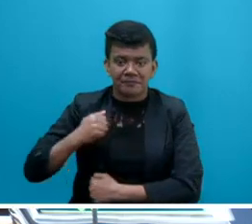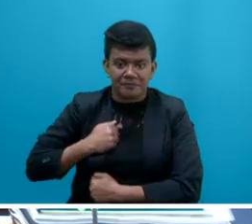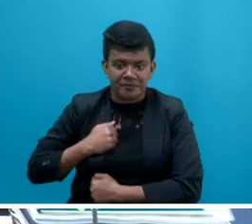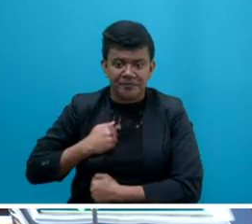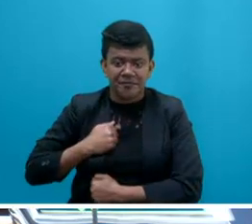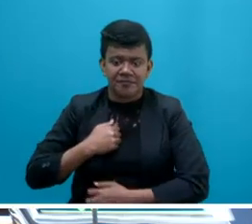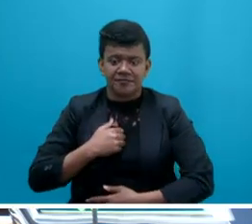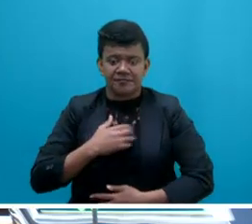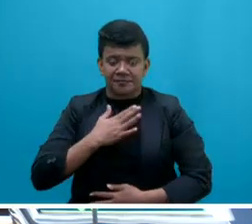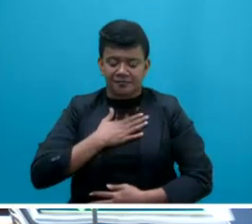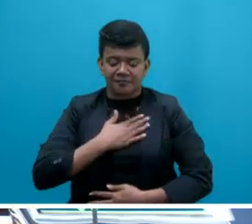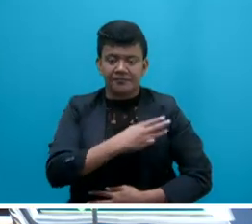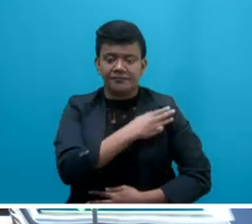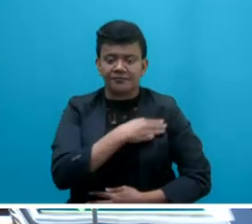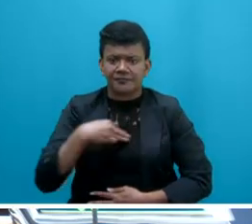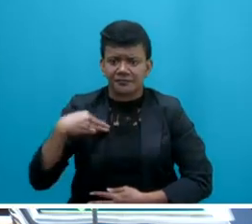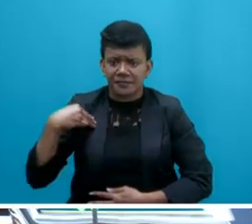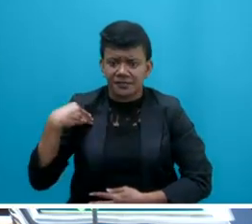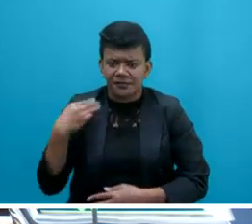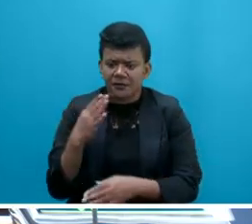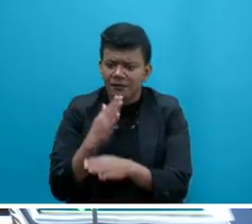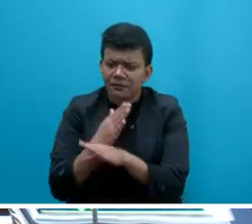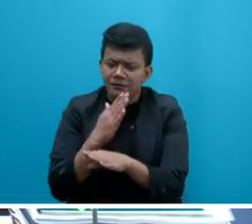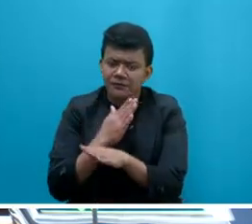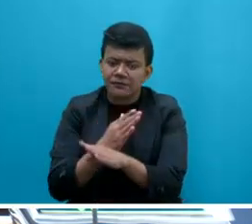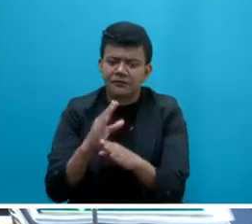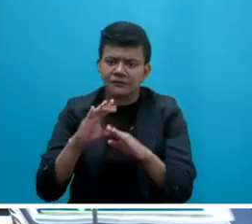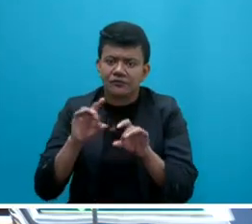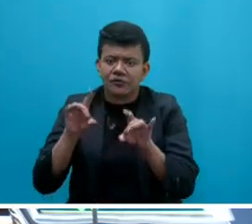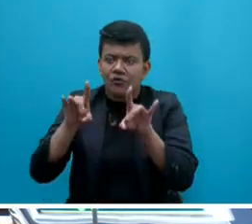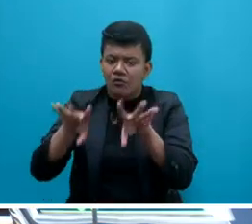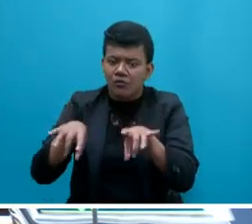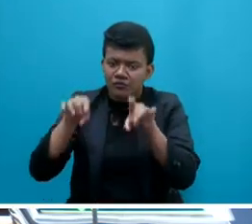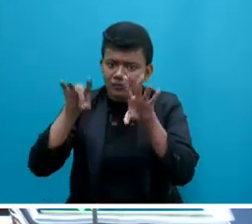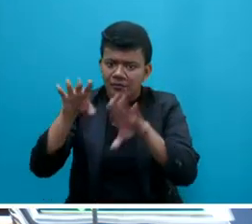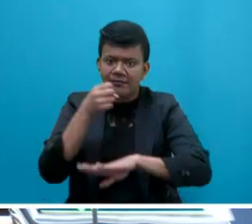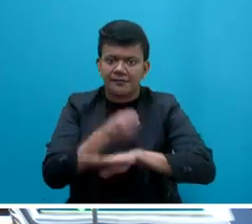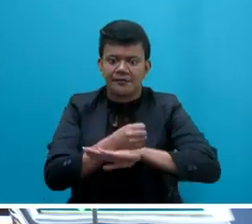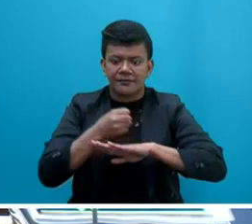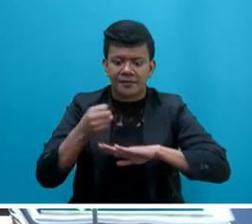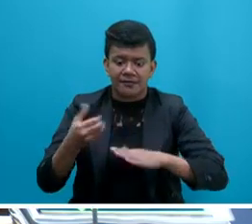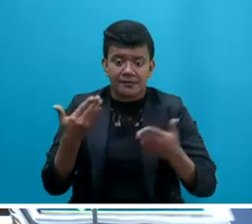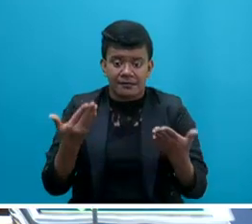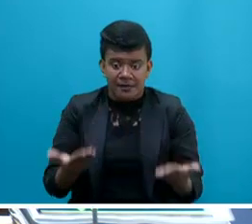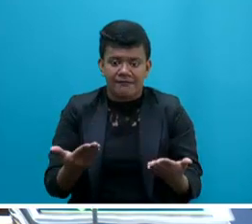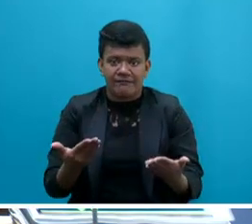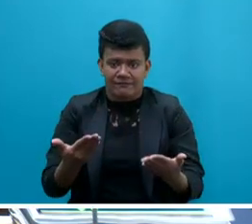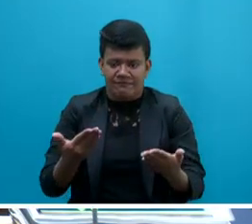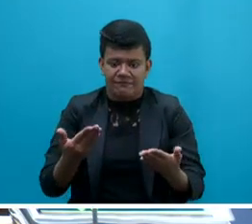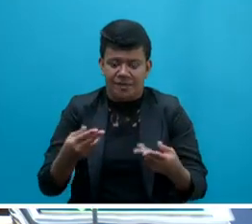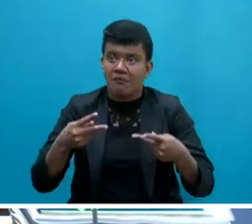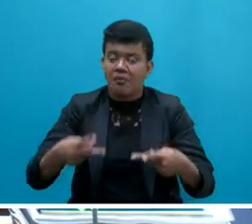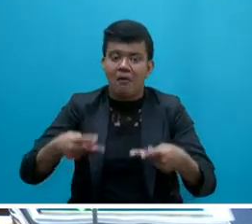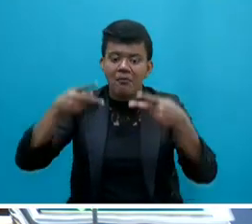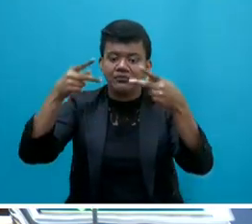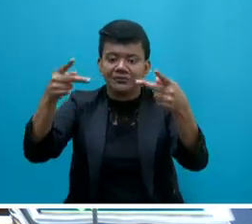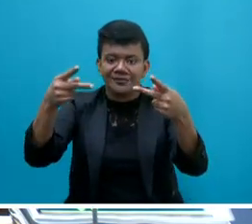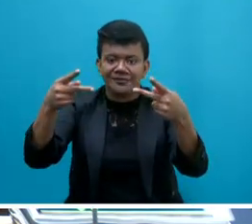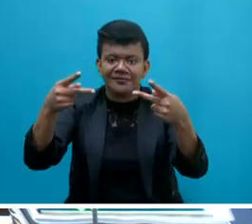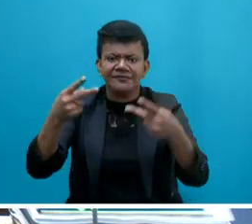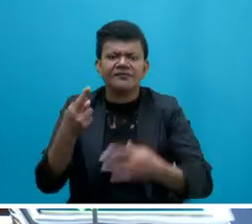working in close collaboration with the Australian government on a proposal for the development of a Pacific Security